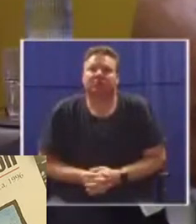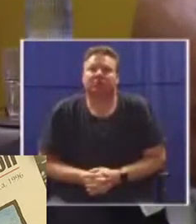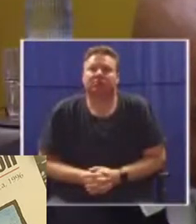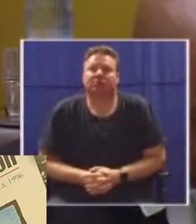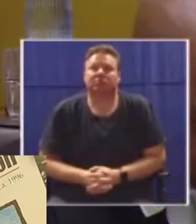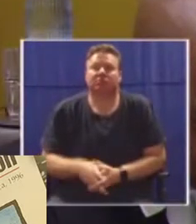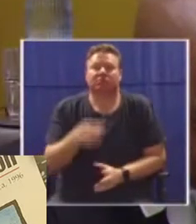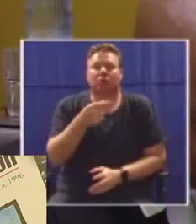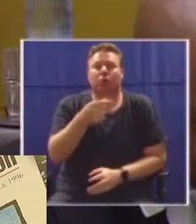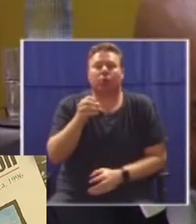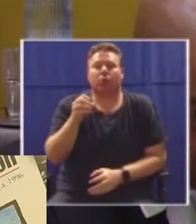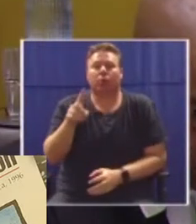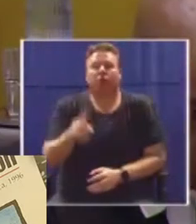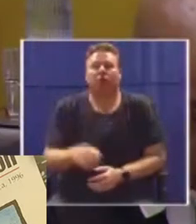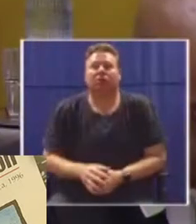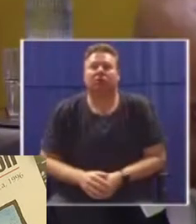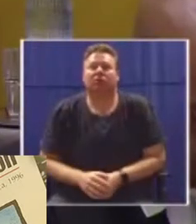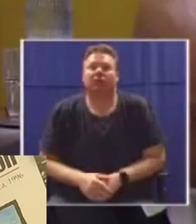Good.